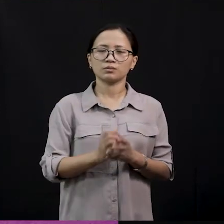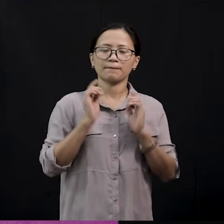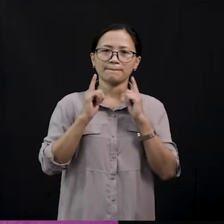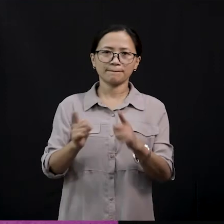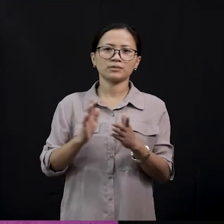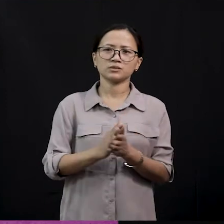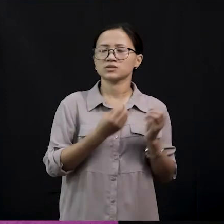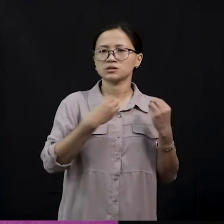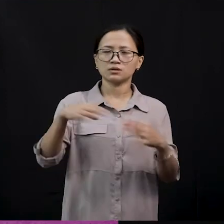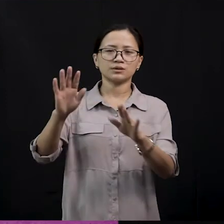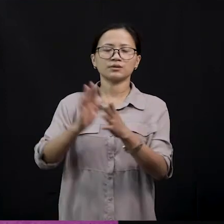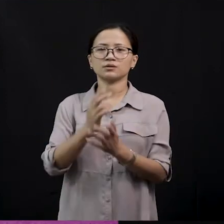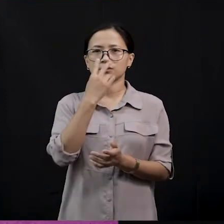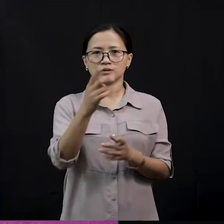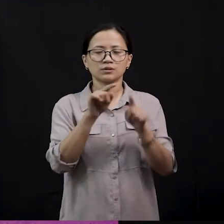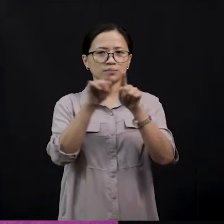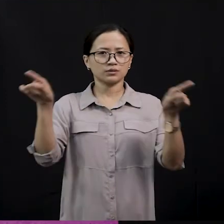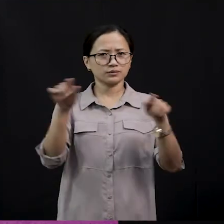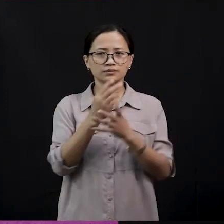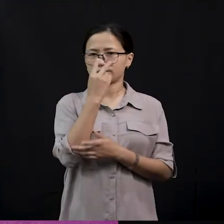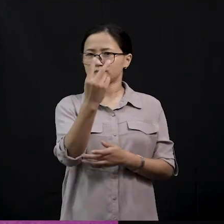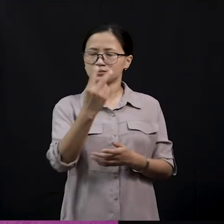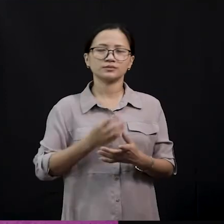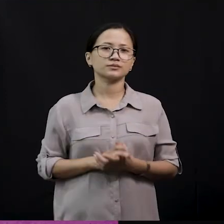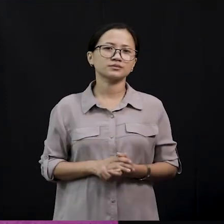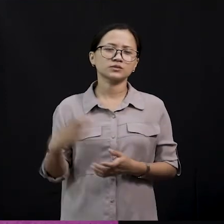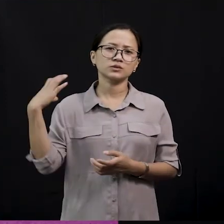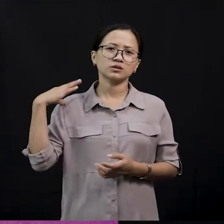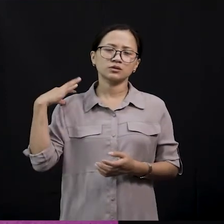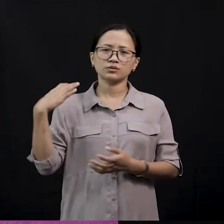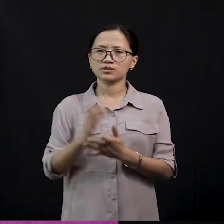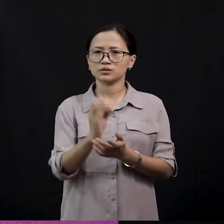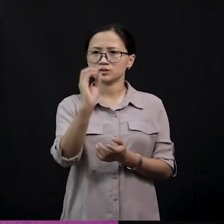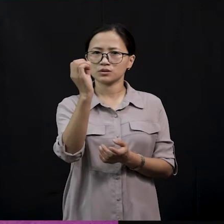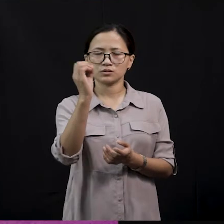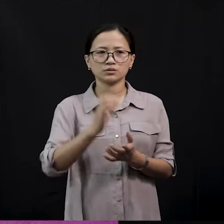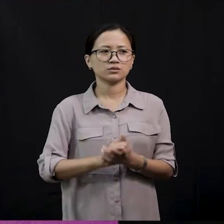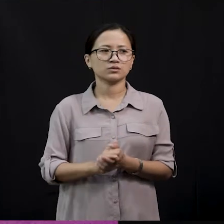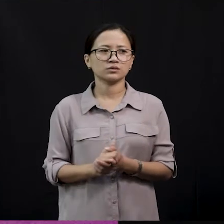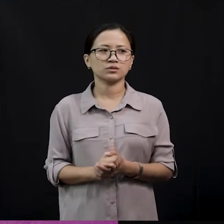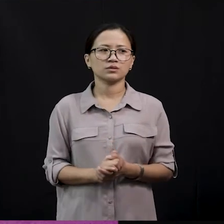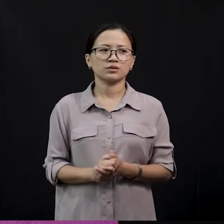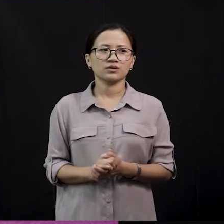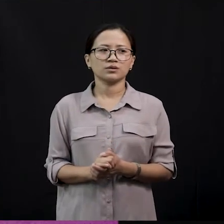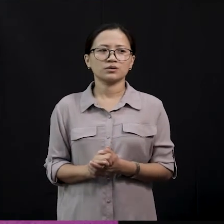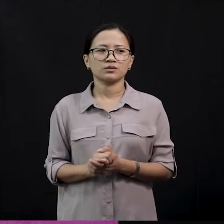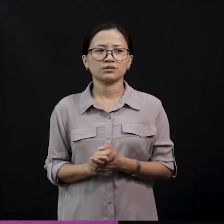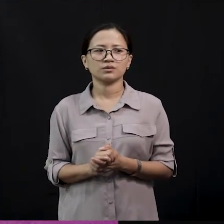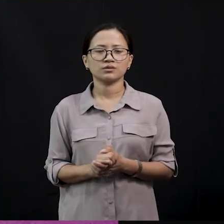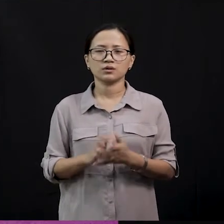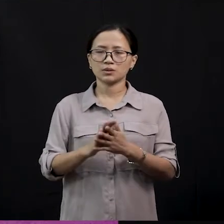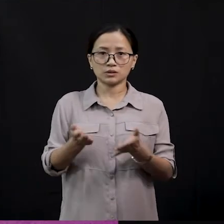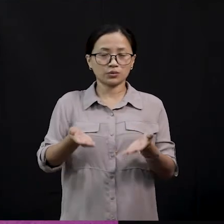away. Now, take a look at this line very closely. He weighed his coins one by one. He is a very rich person,